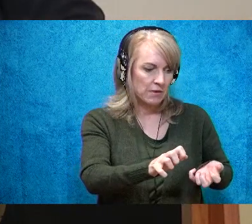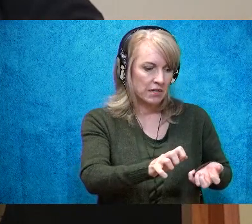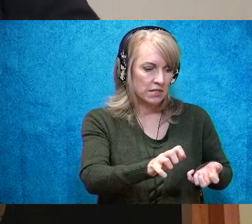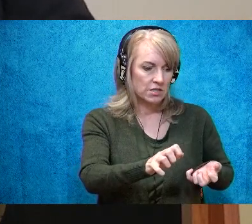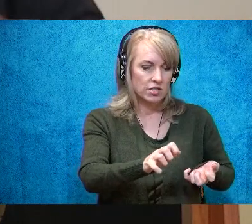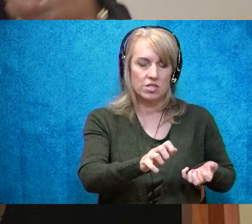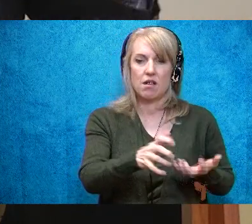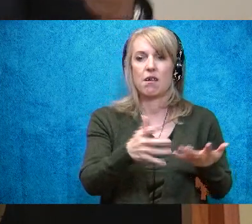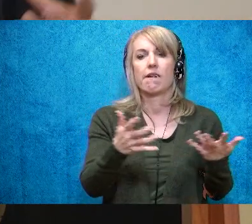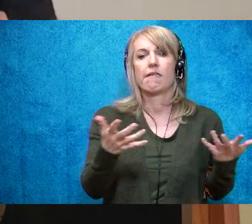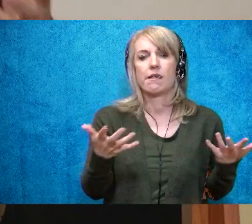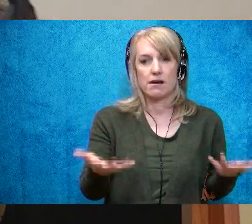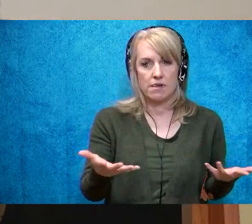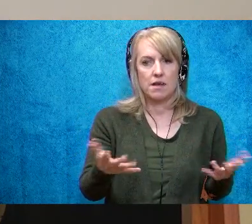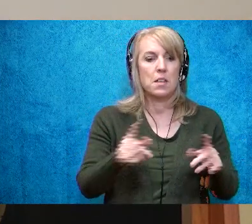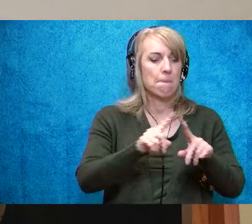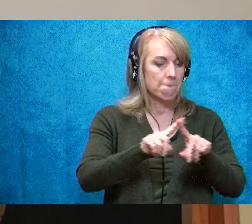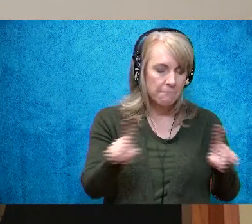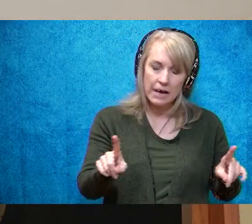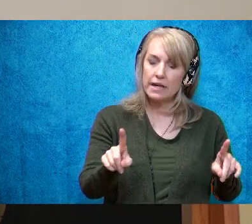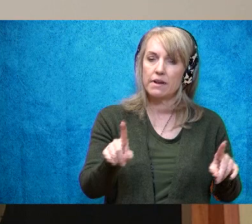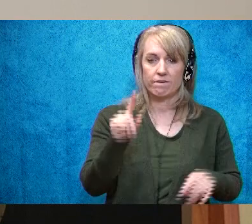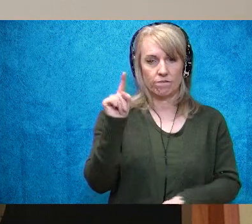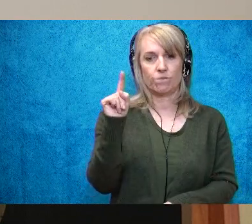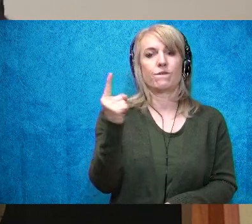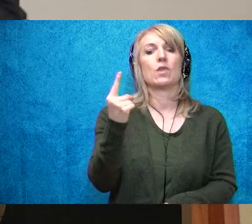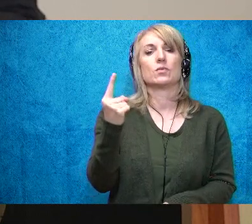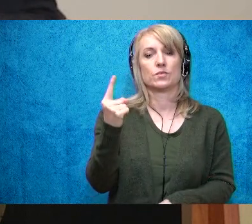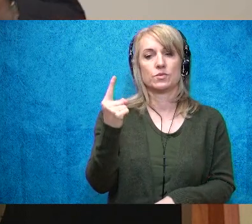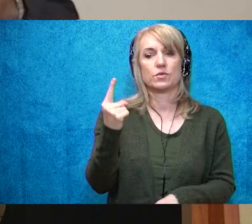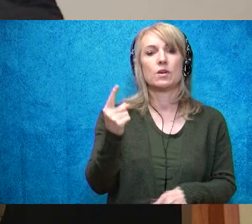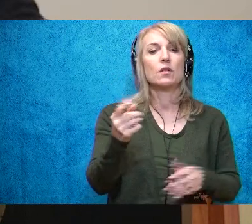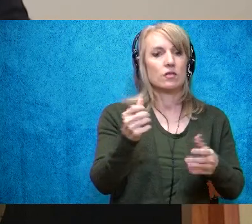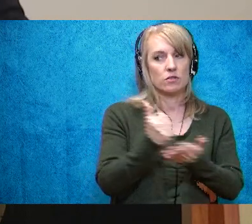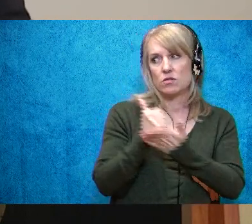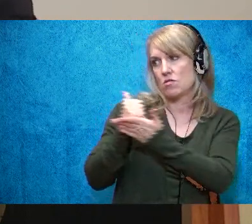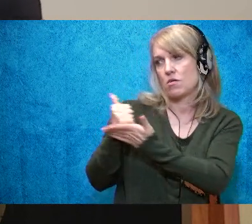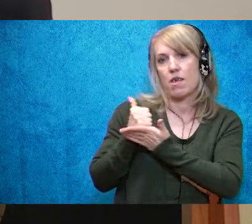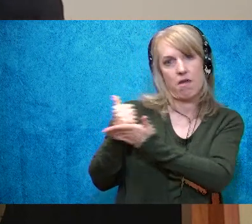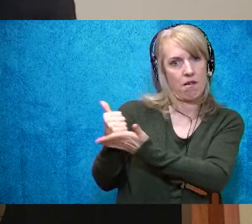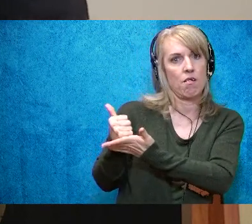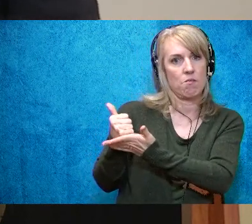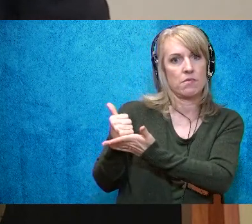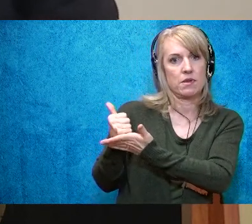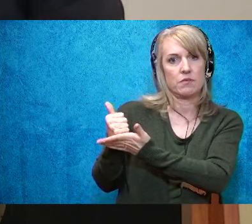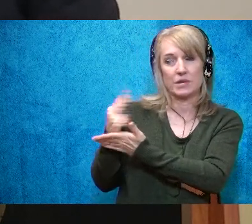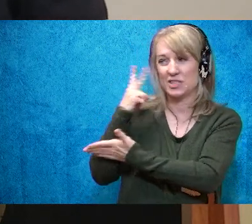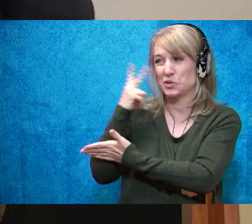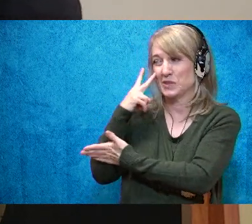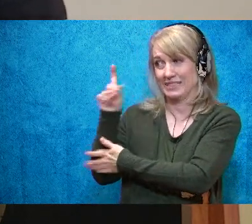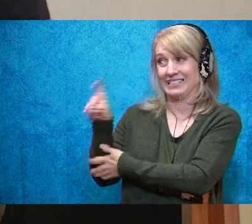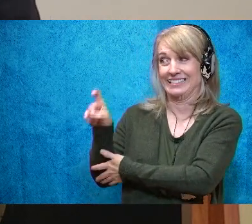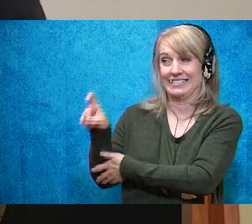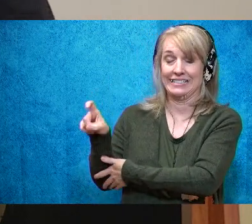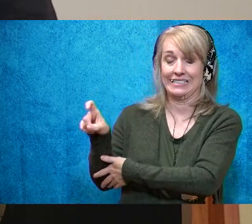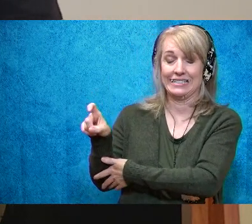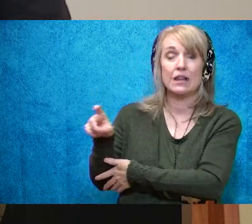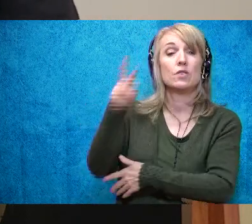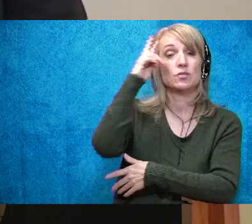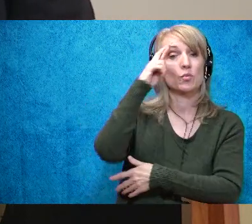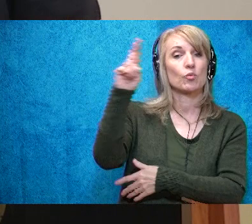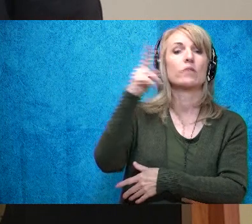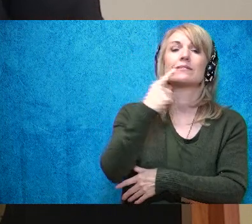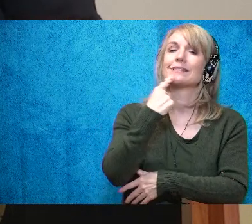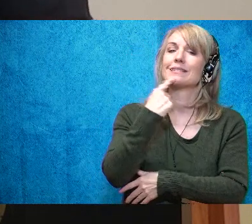after the fact. But you move to help your neighbor who's in need. So this is FDR proposing, hey, we need to adopt this Lend-Lease